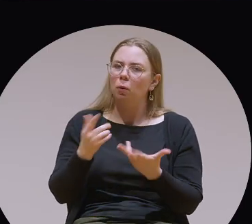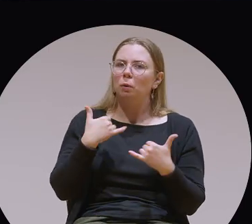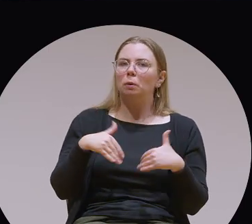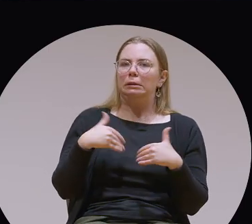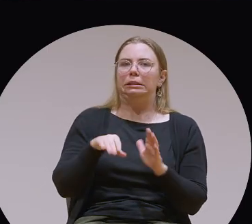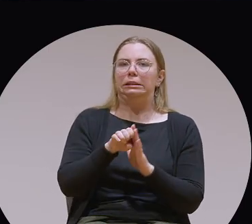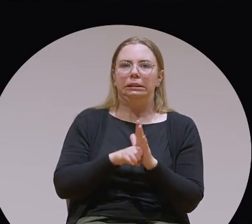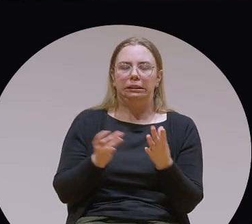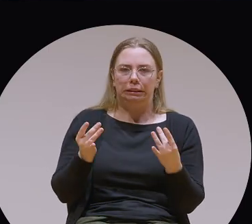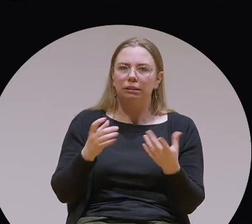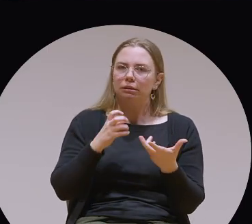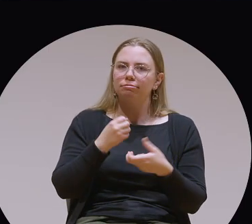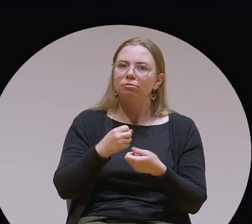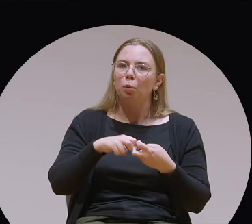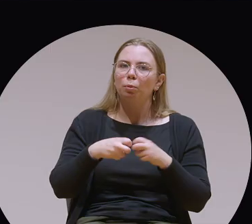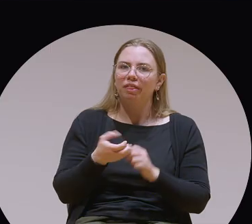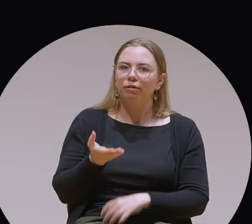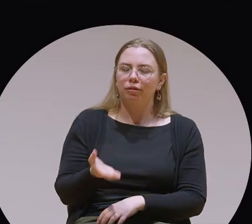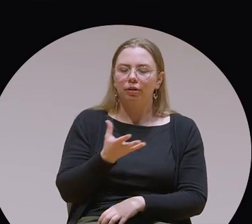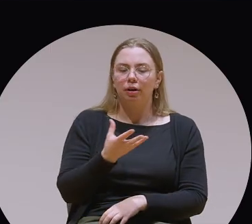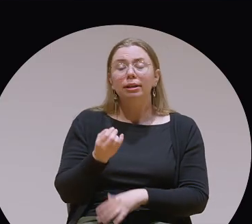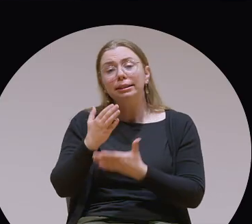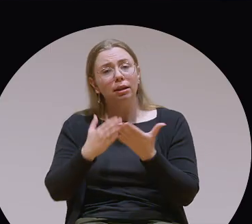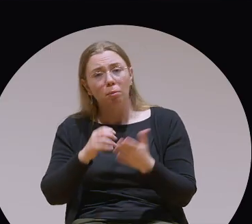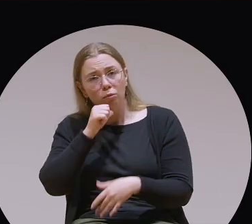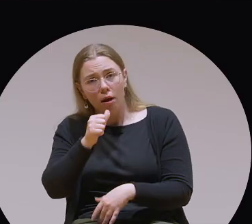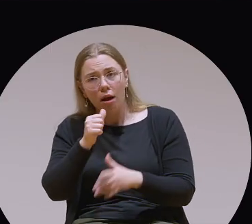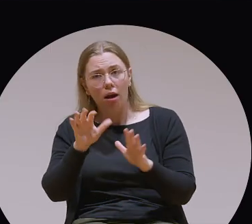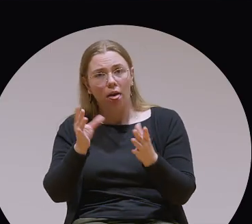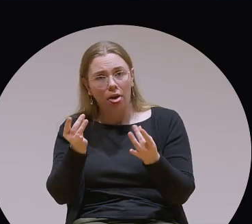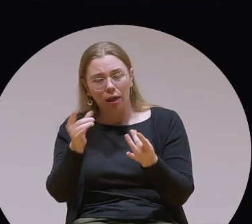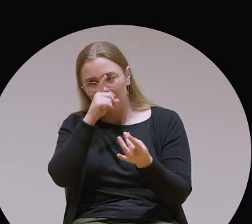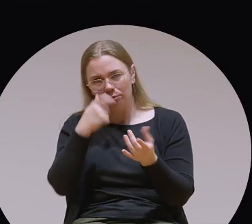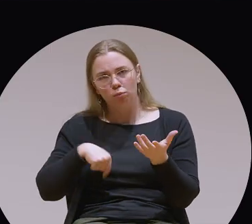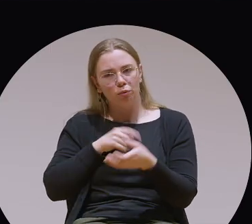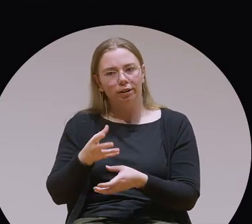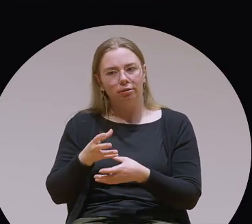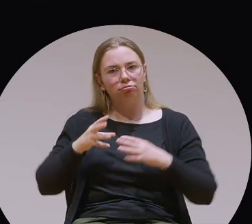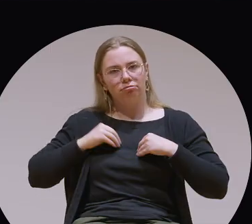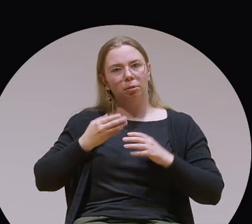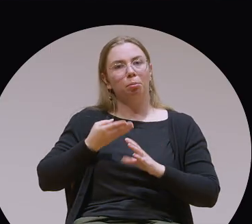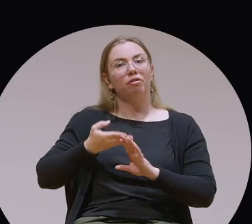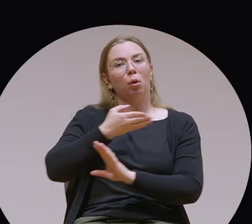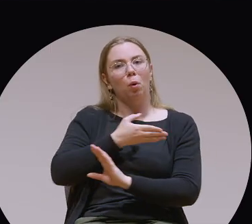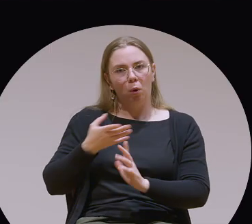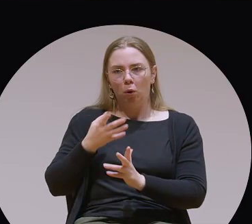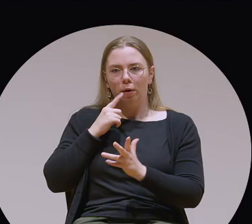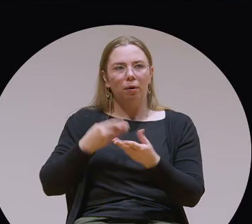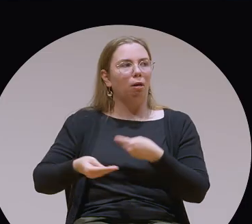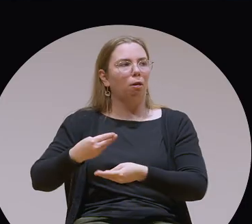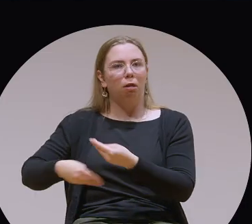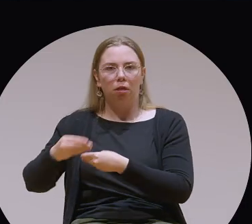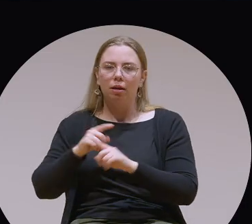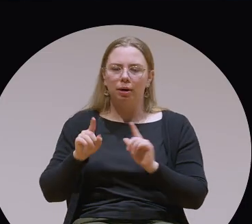see in the case, were not problematic because they'd actually come out before and were not illegally excavated. So what we decided to